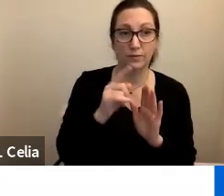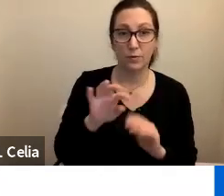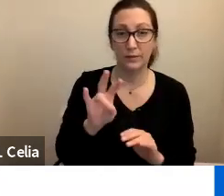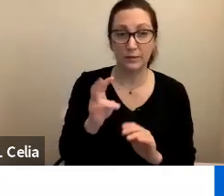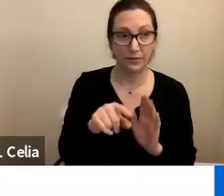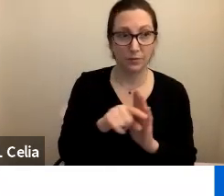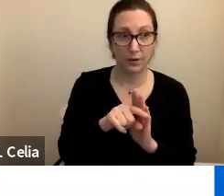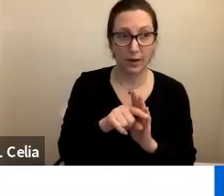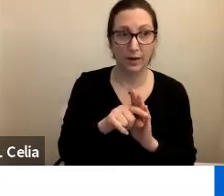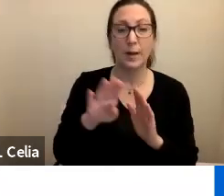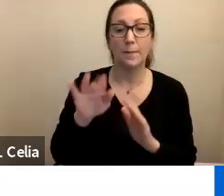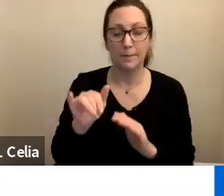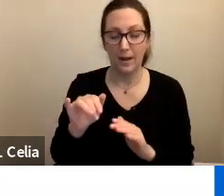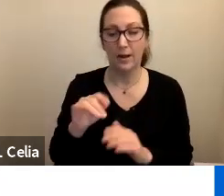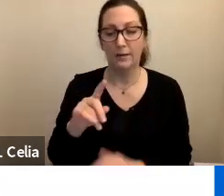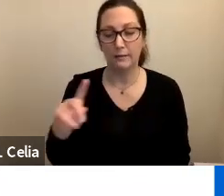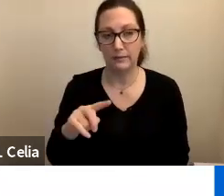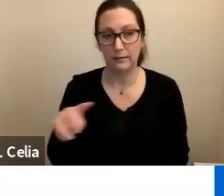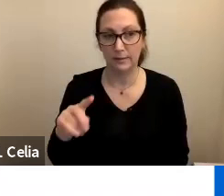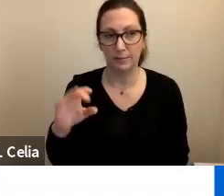by zip code. So you can